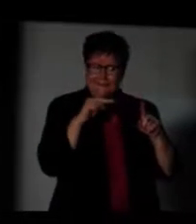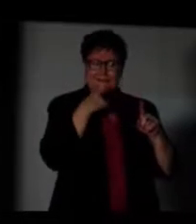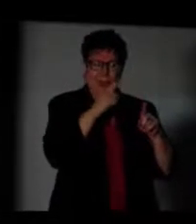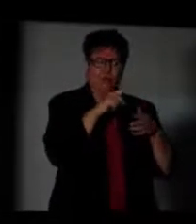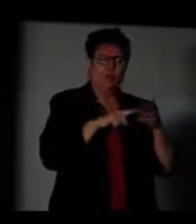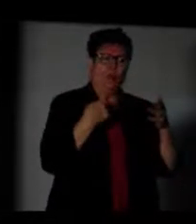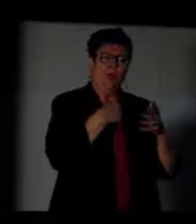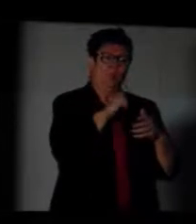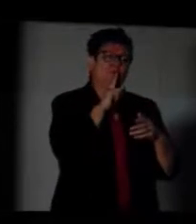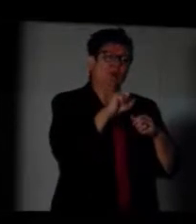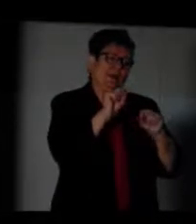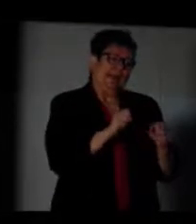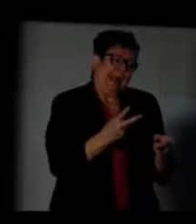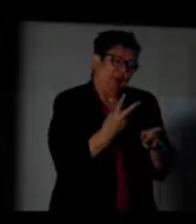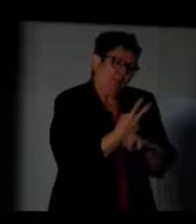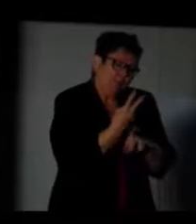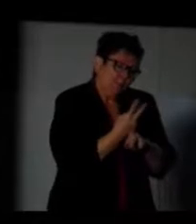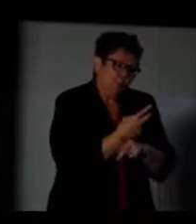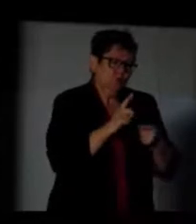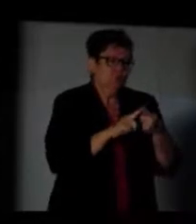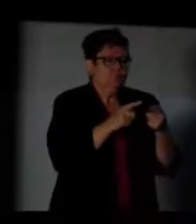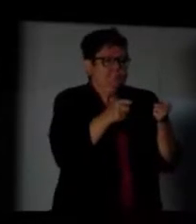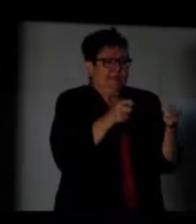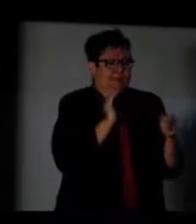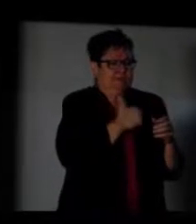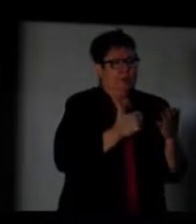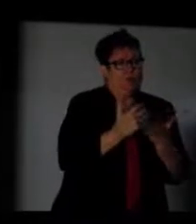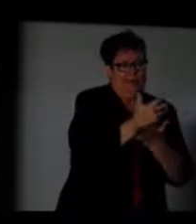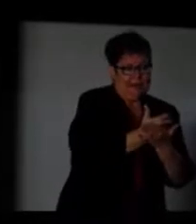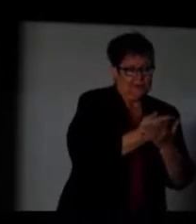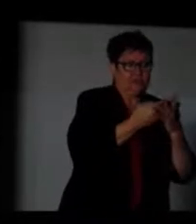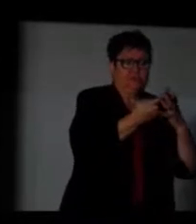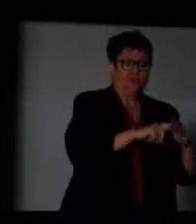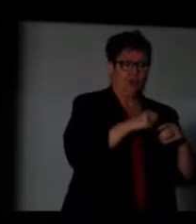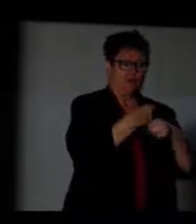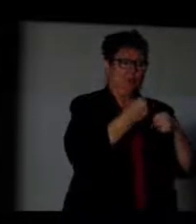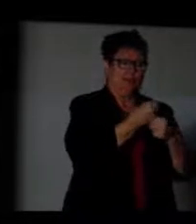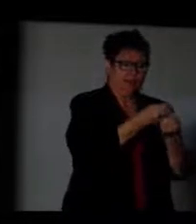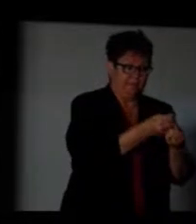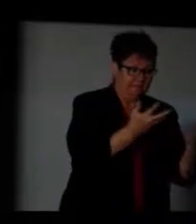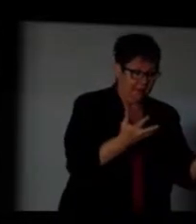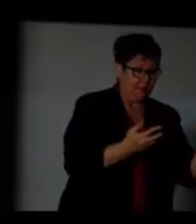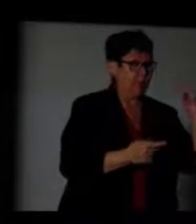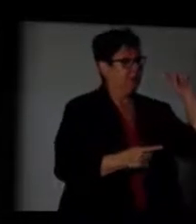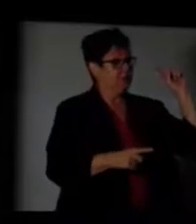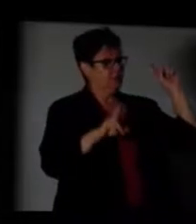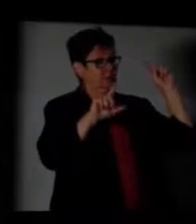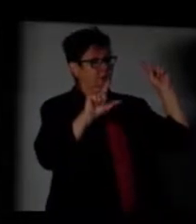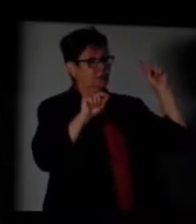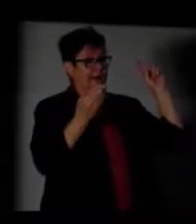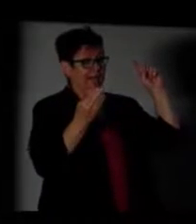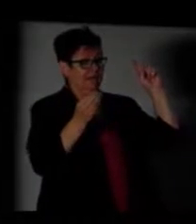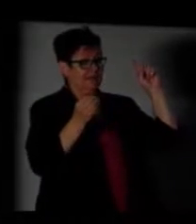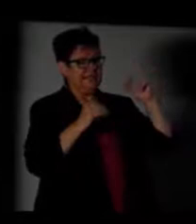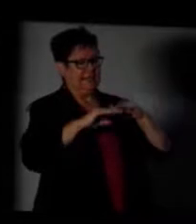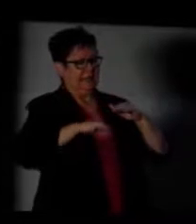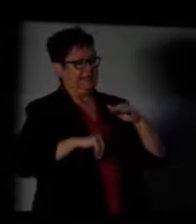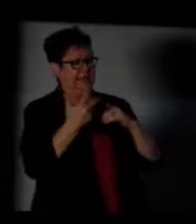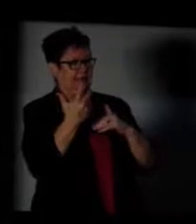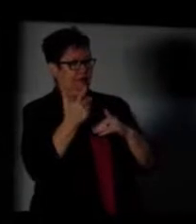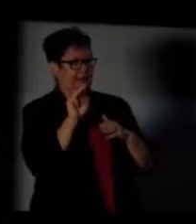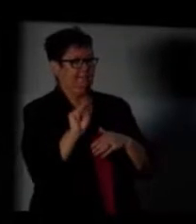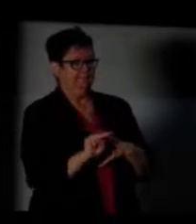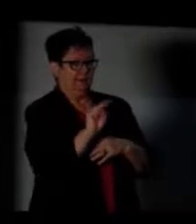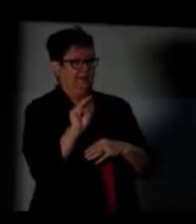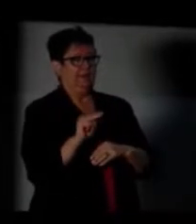manage our collections and to start to make them available. At this stage in 2014, less than 3 million of those specimens have a